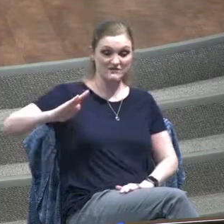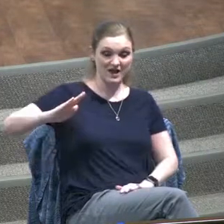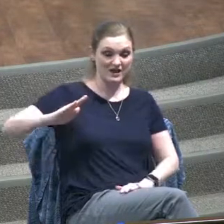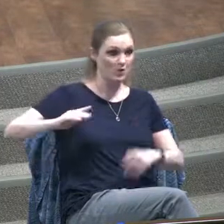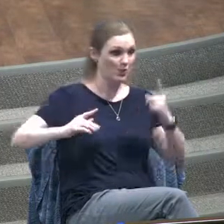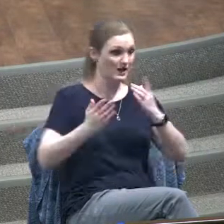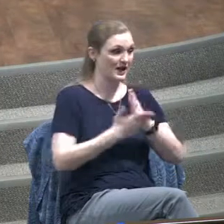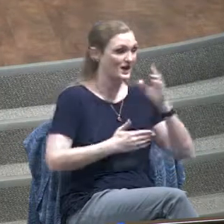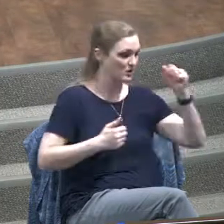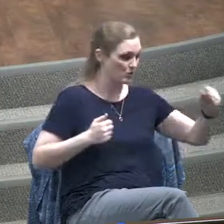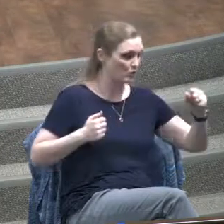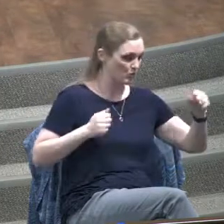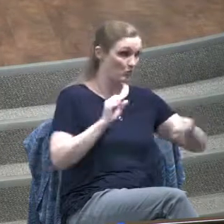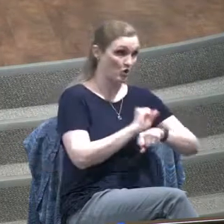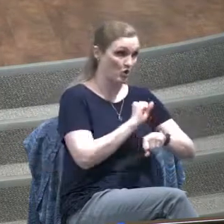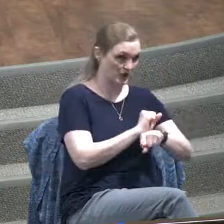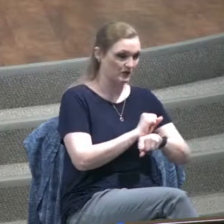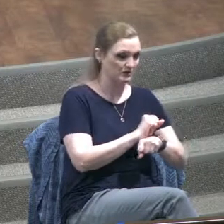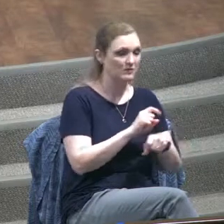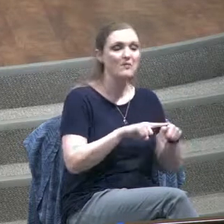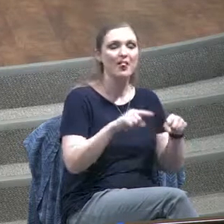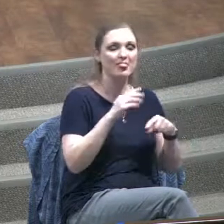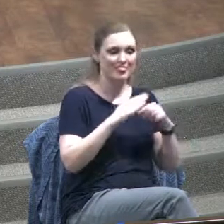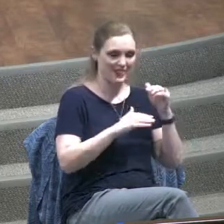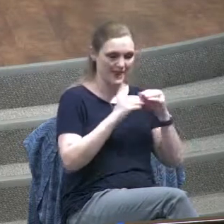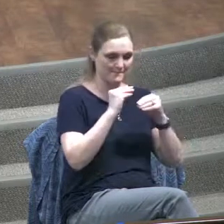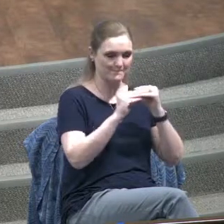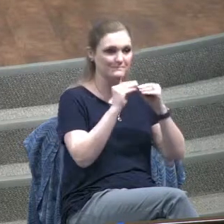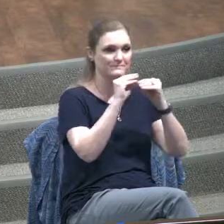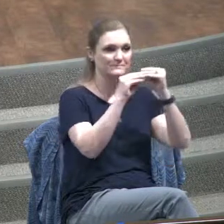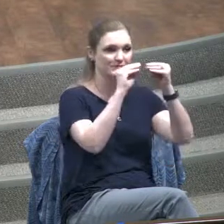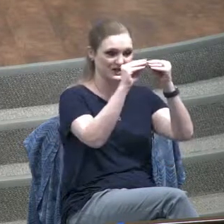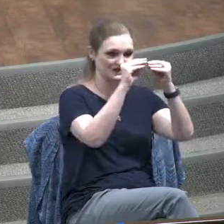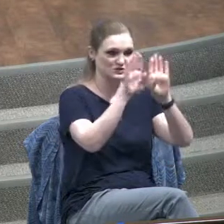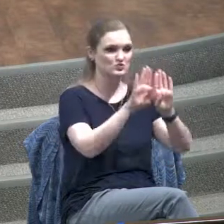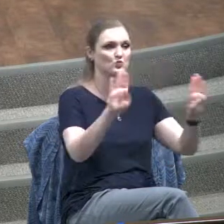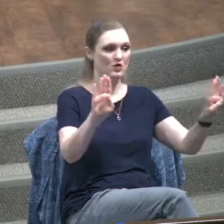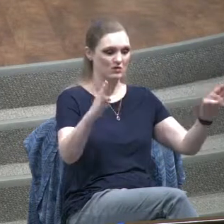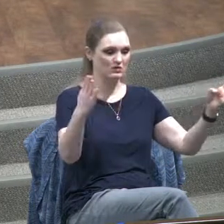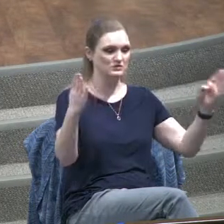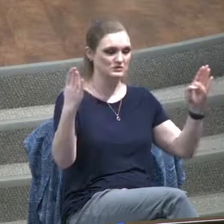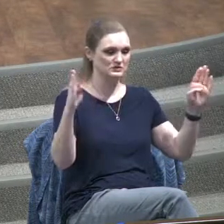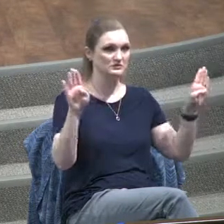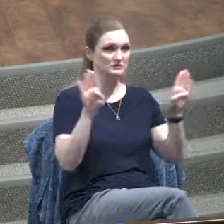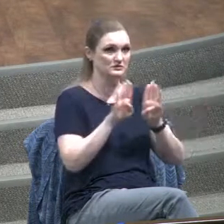the walls of that city back.